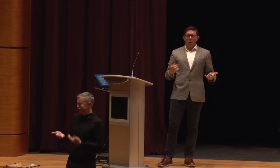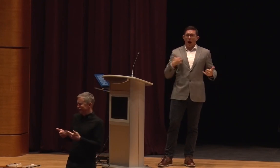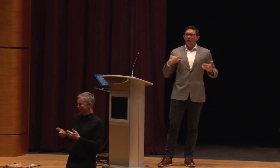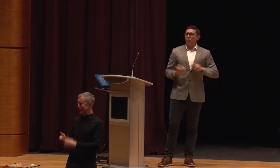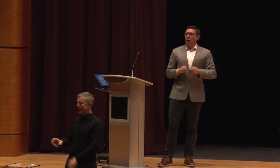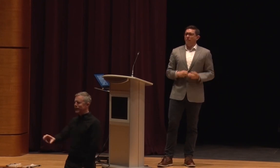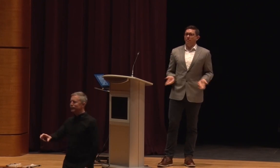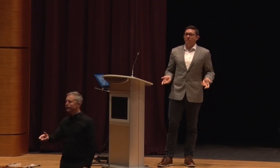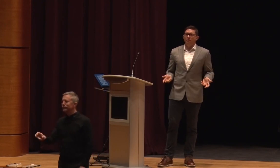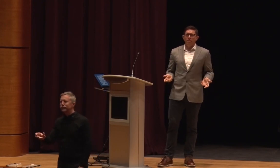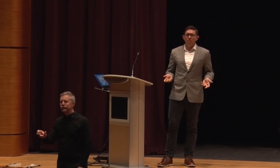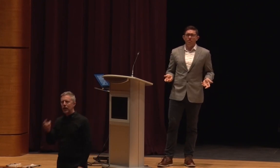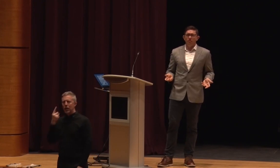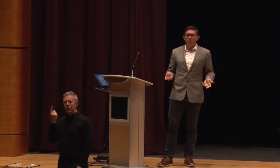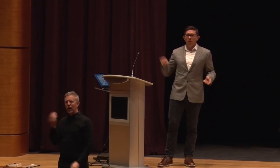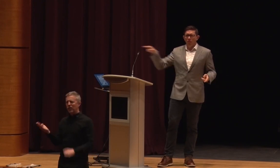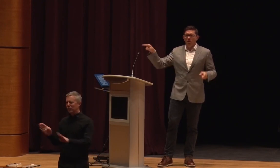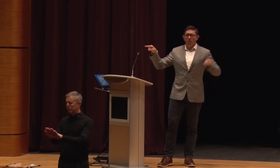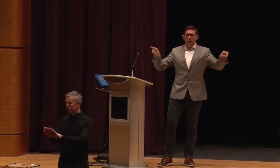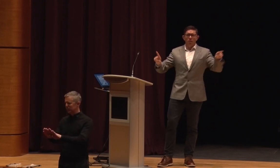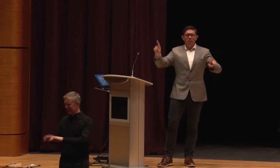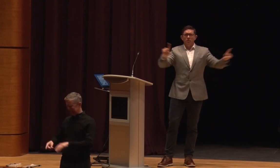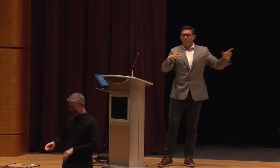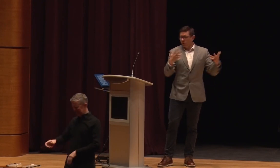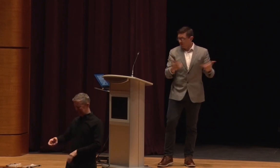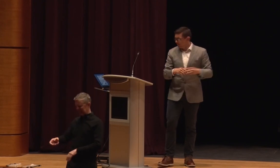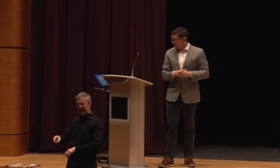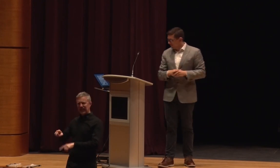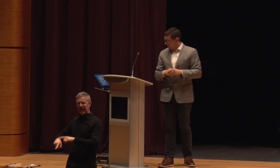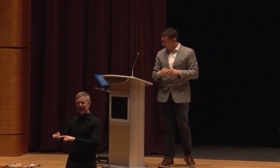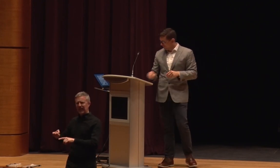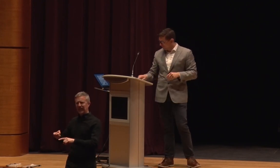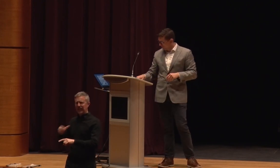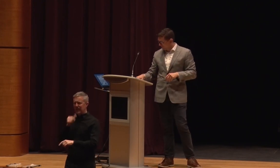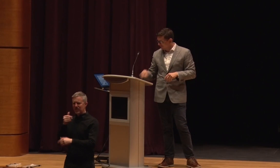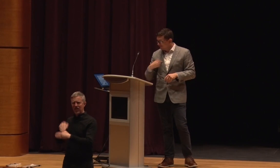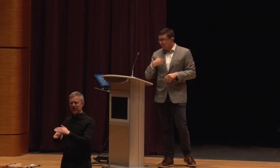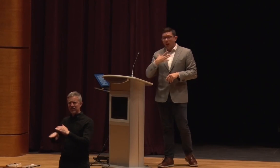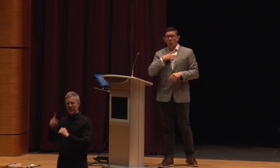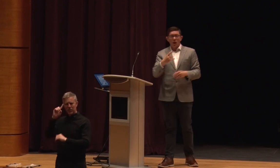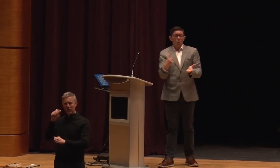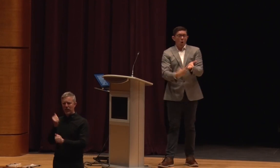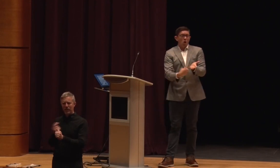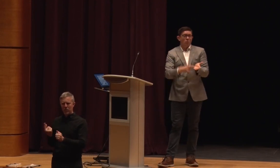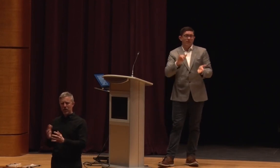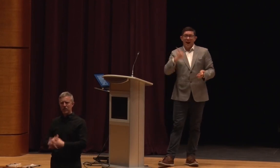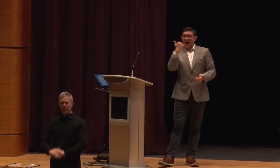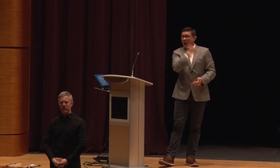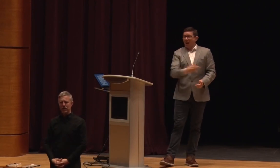not accessible to the full spectrum of mobility capabilities.